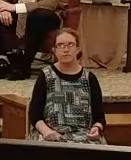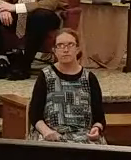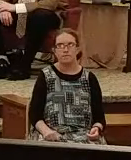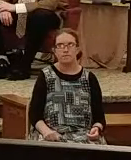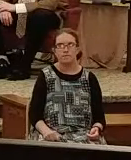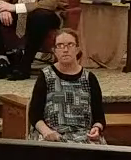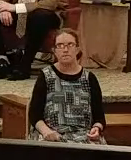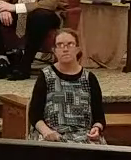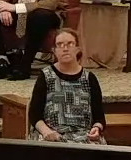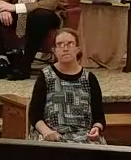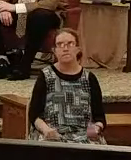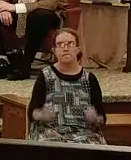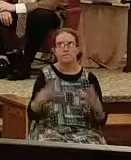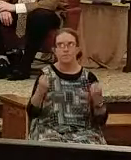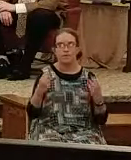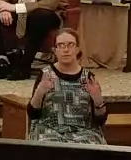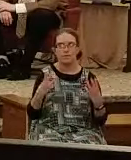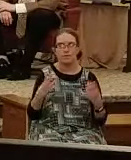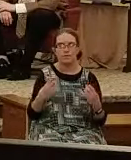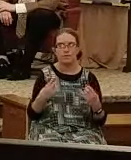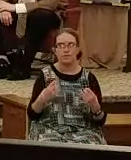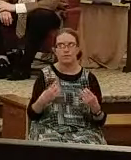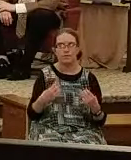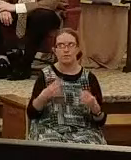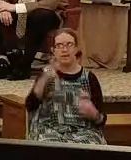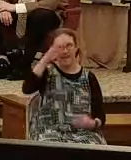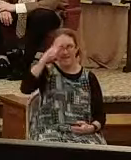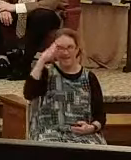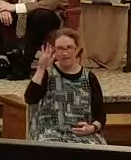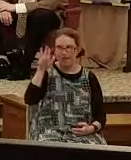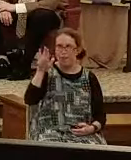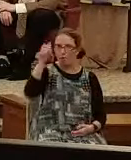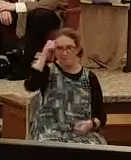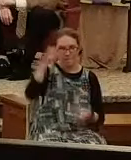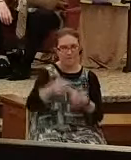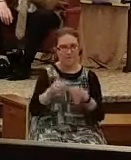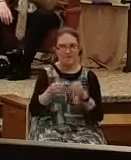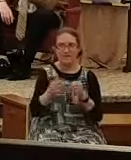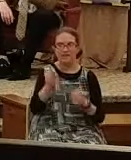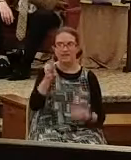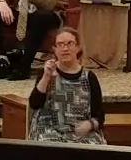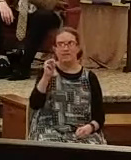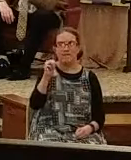And many, many, many. I don't remember the exact number. But